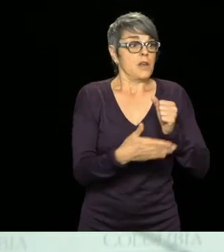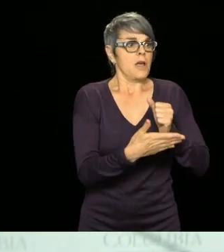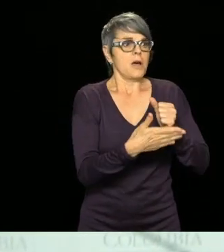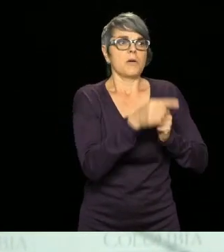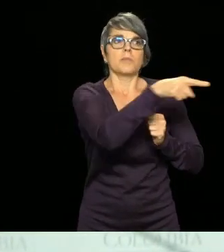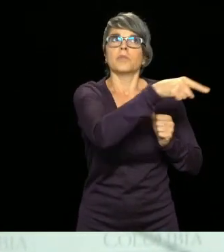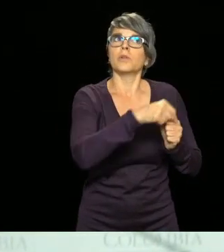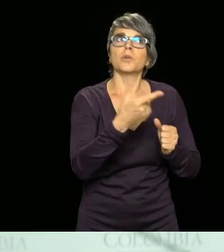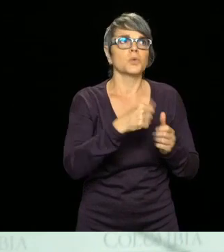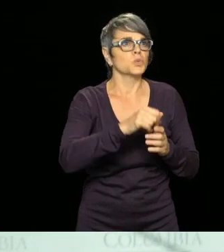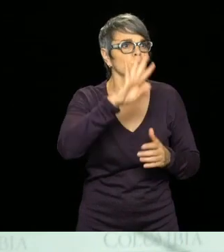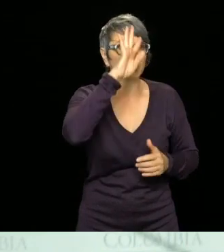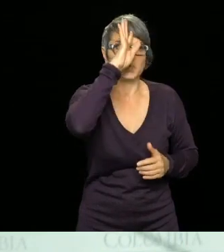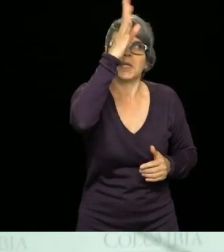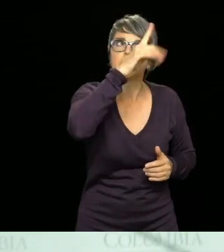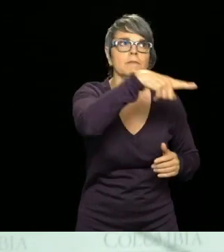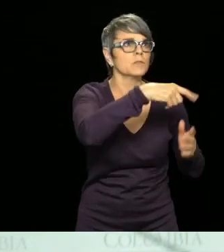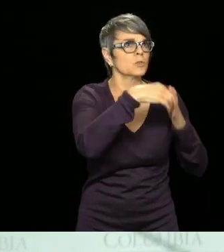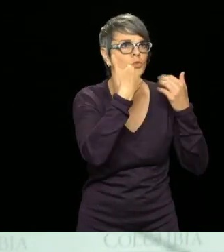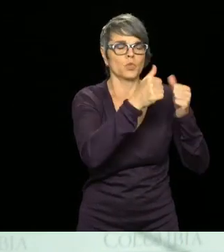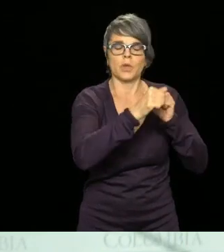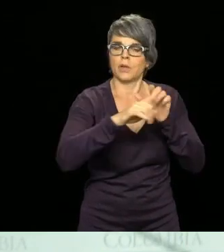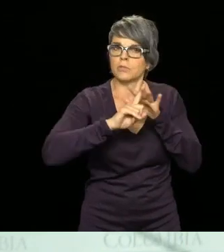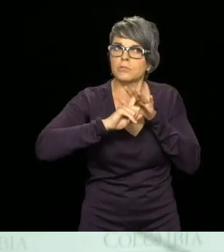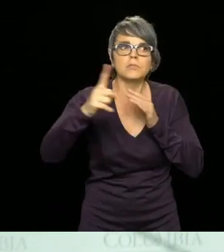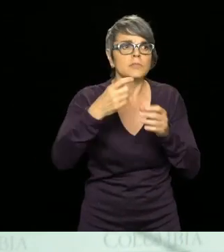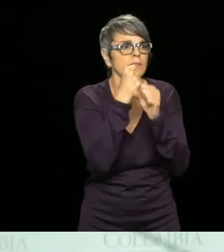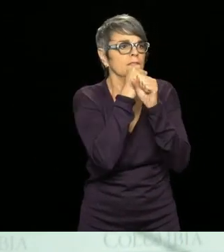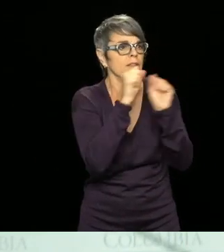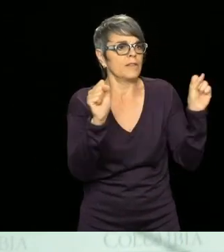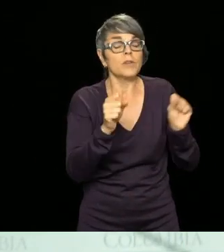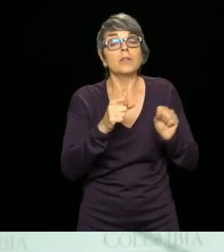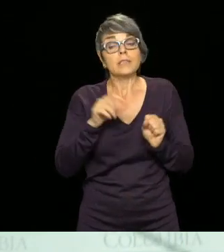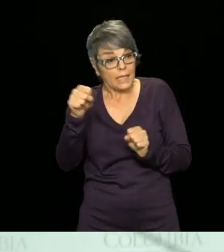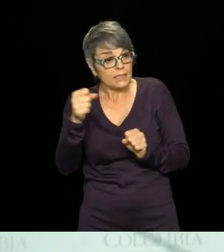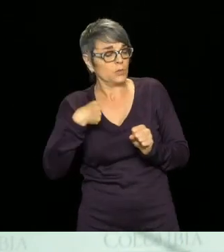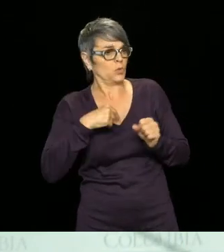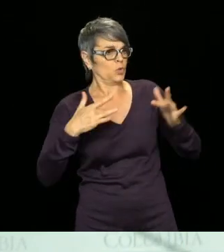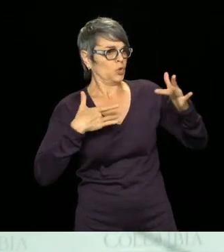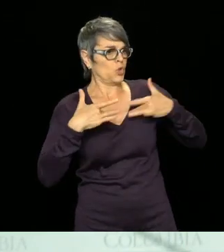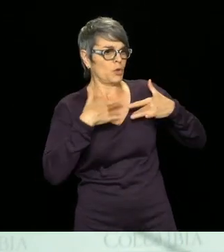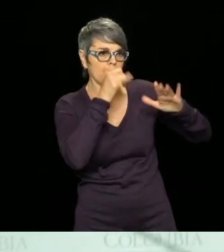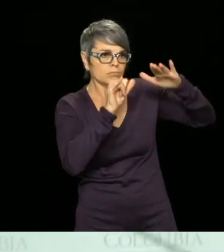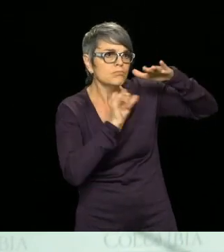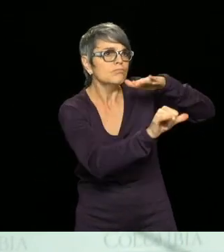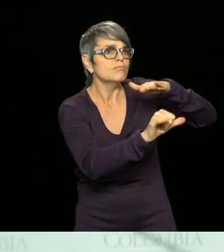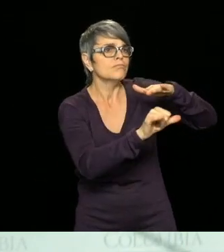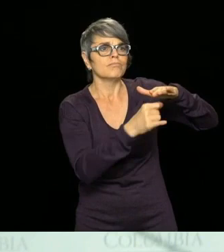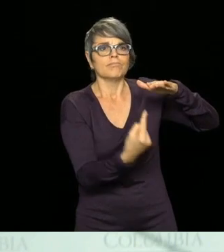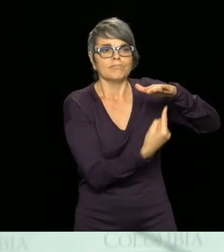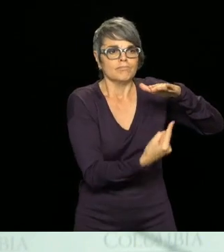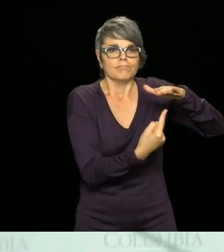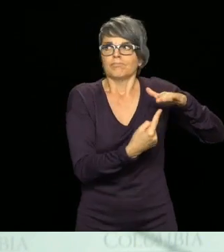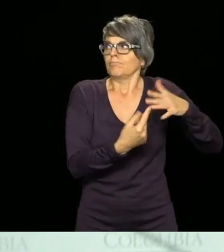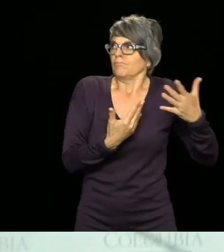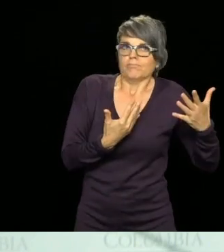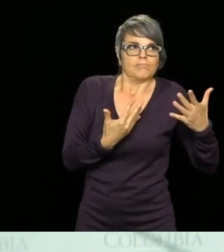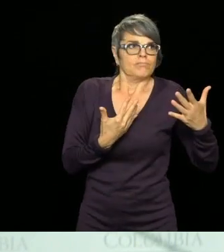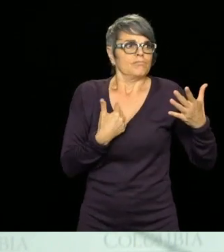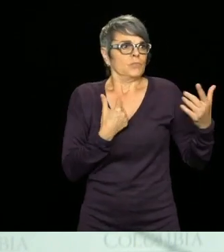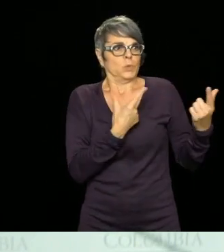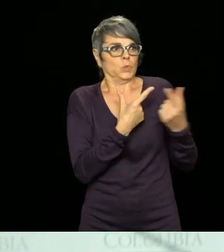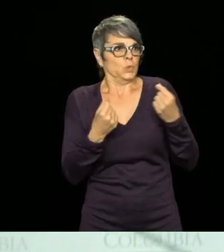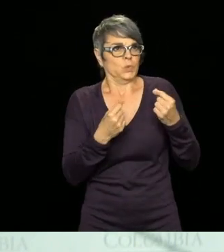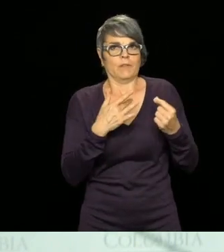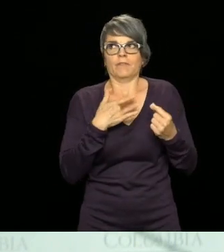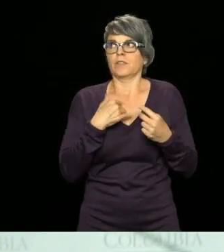about the isolation and the lockdown and how that traps people potentially those that are in abusive relationships,